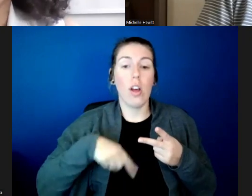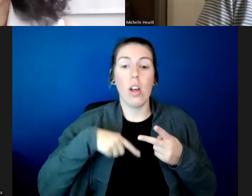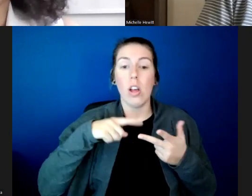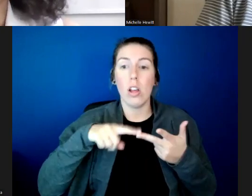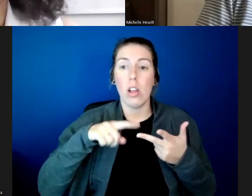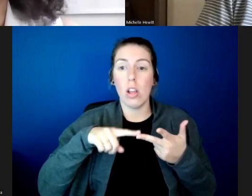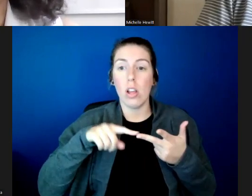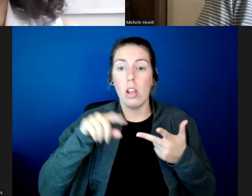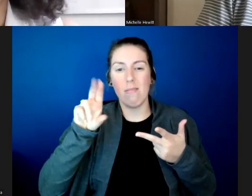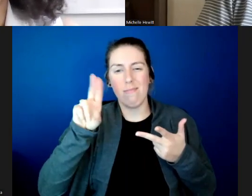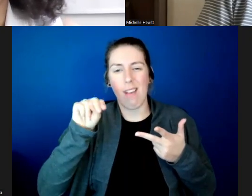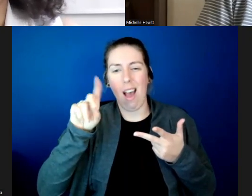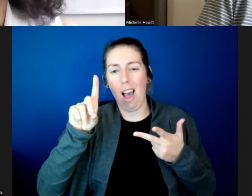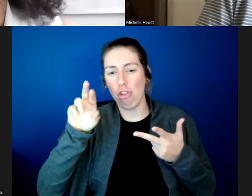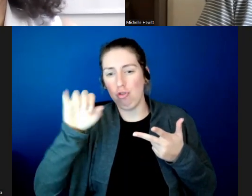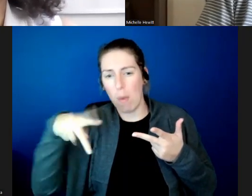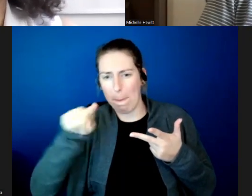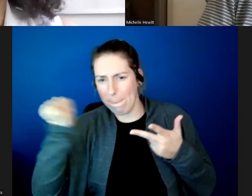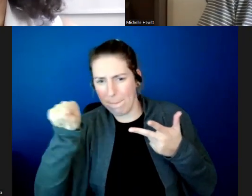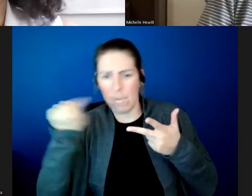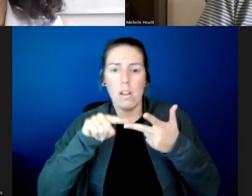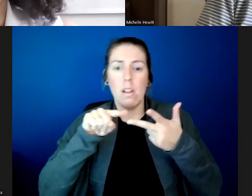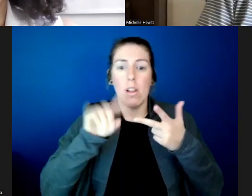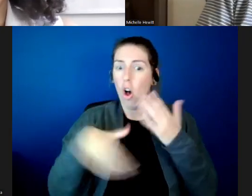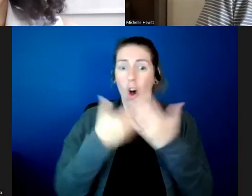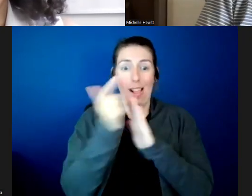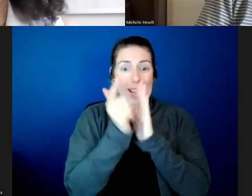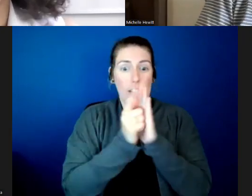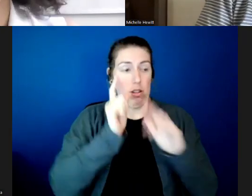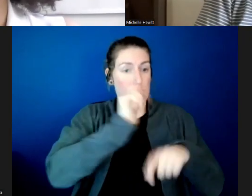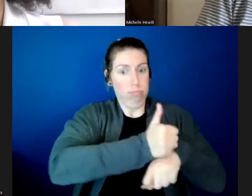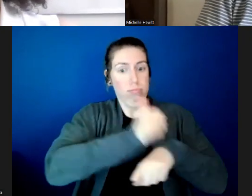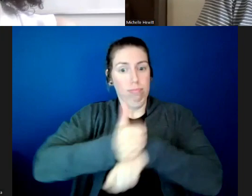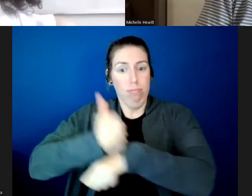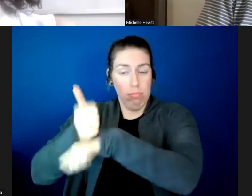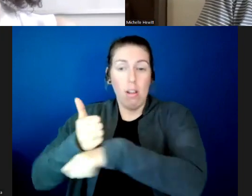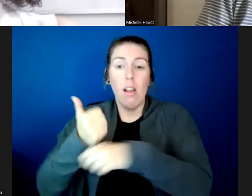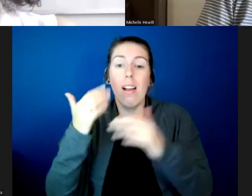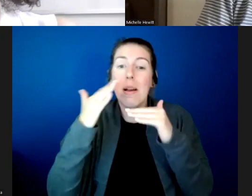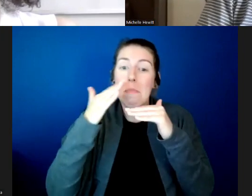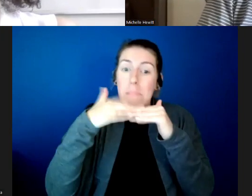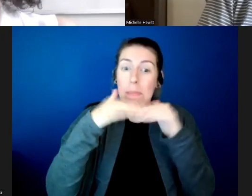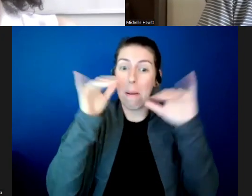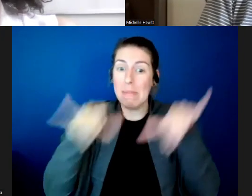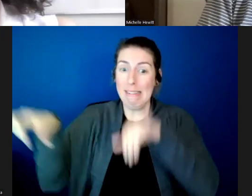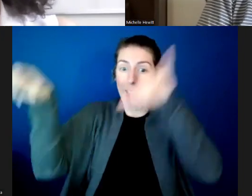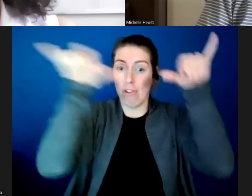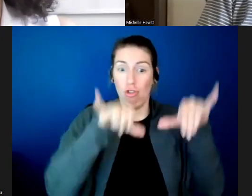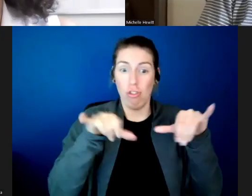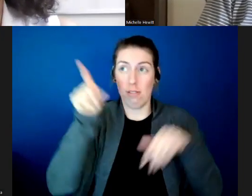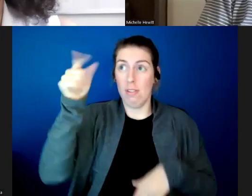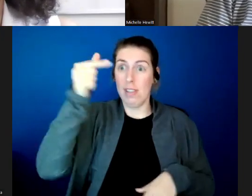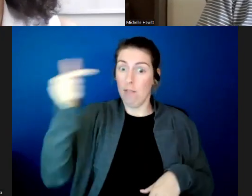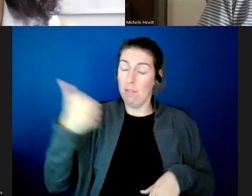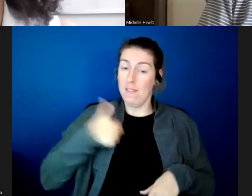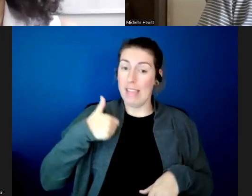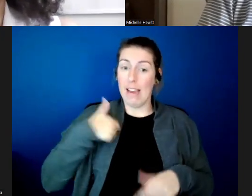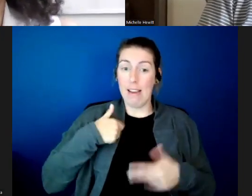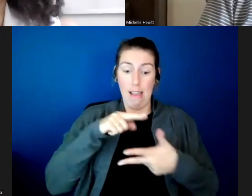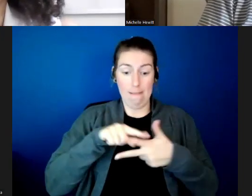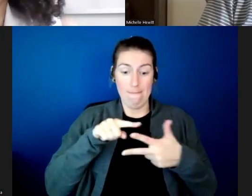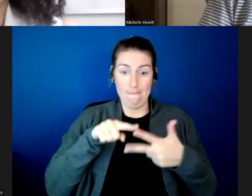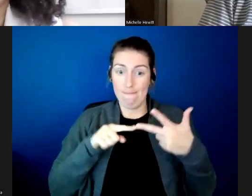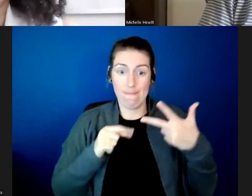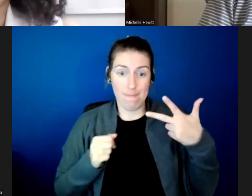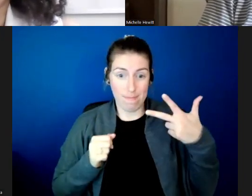UNDRIP, like all of these legal principles that have minimum standards that the government of Canada has ratified